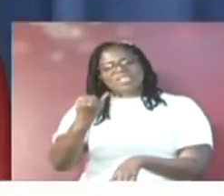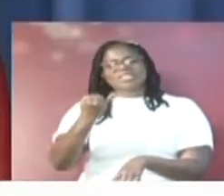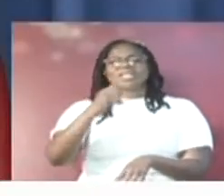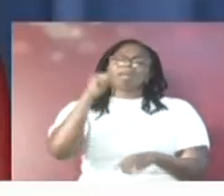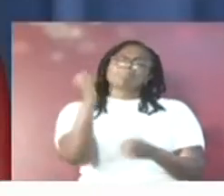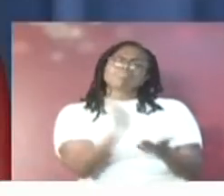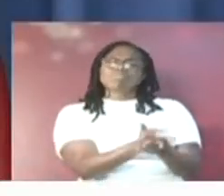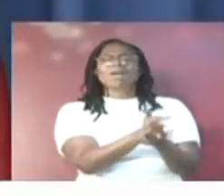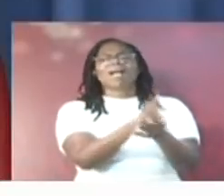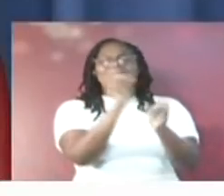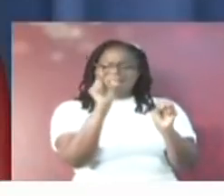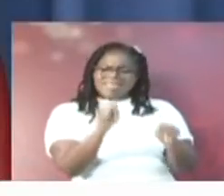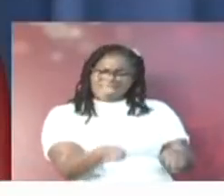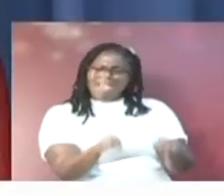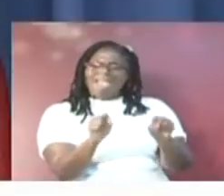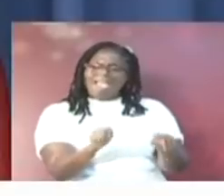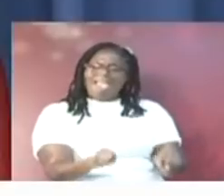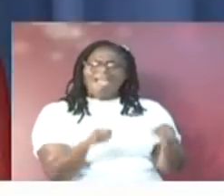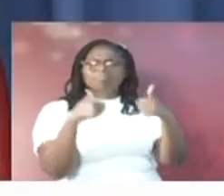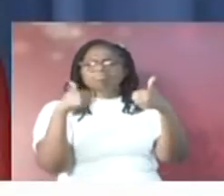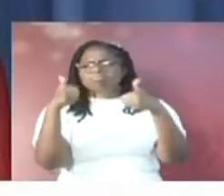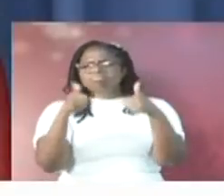that was issued, and